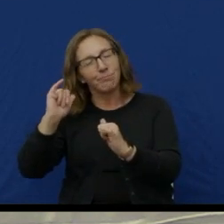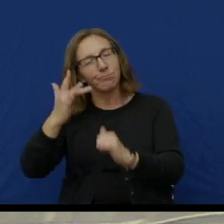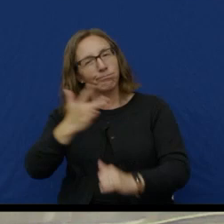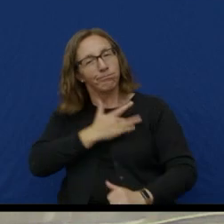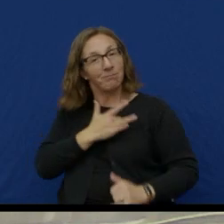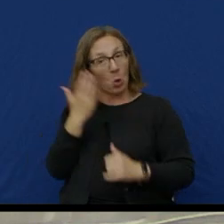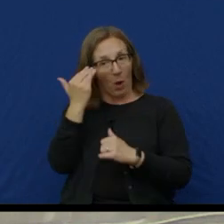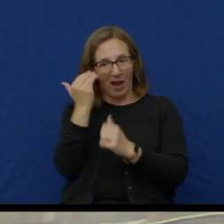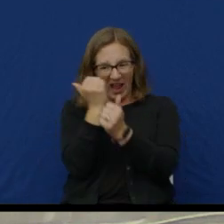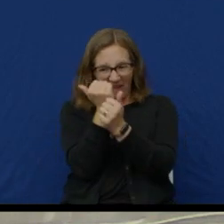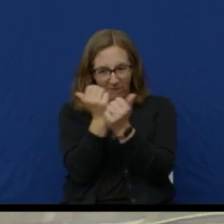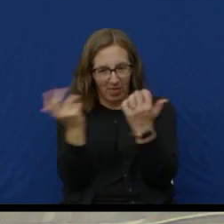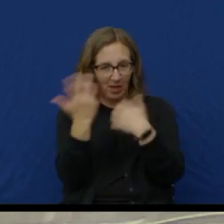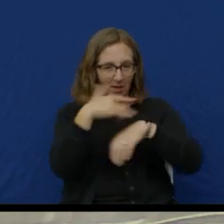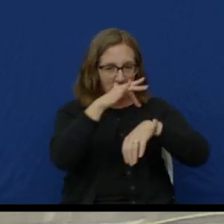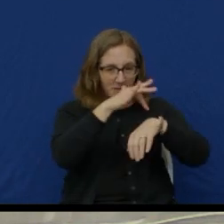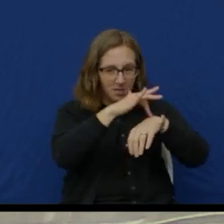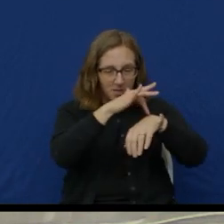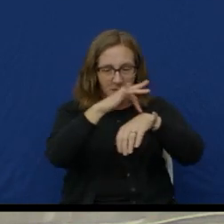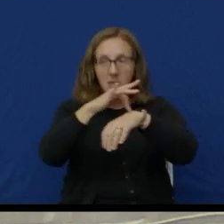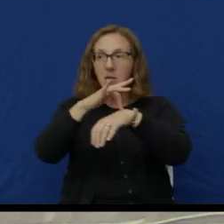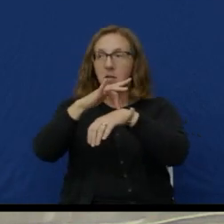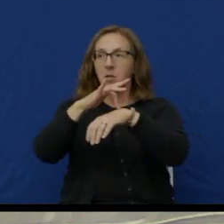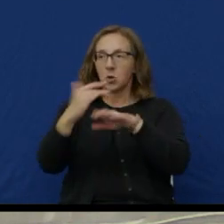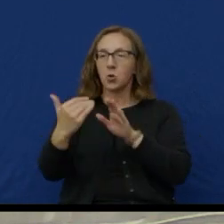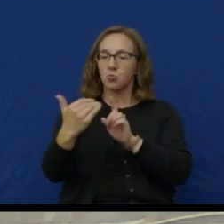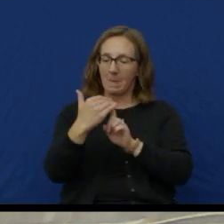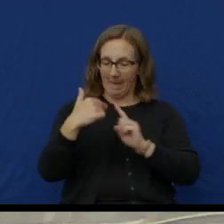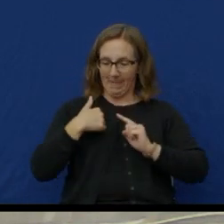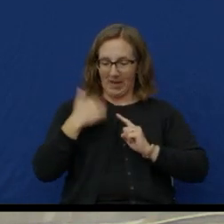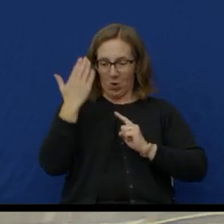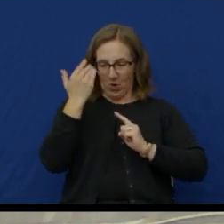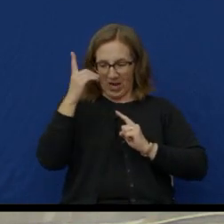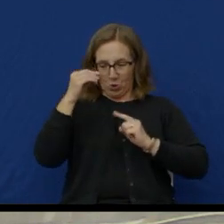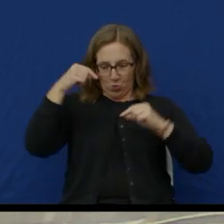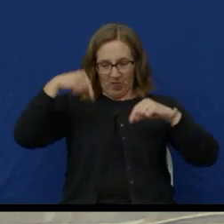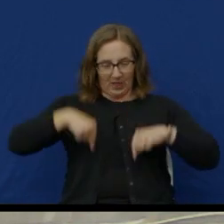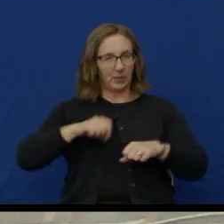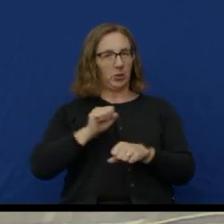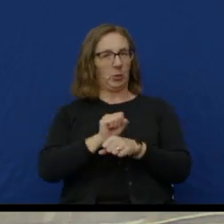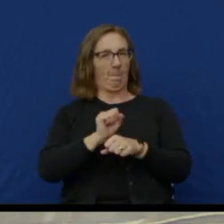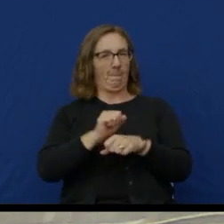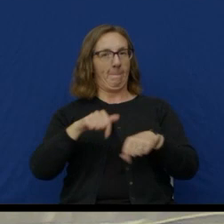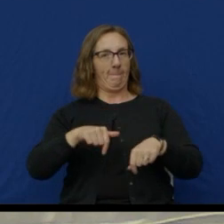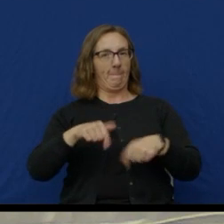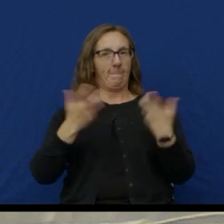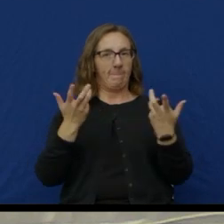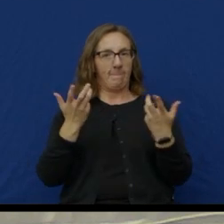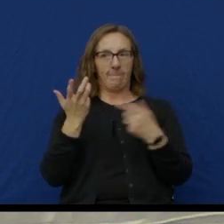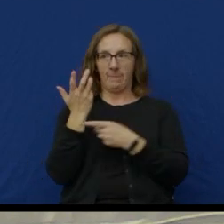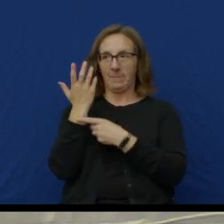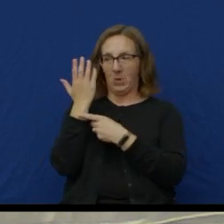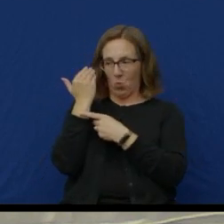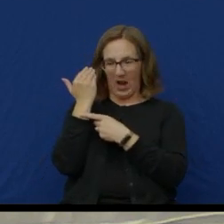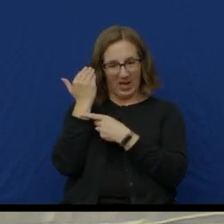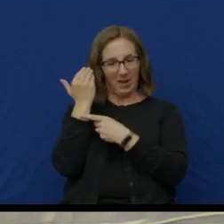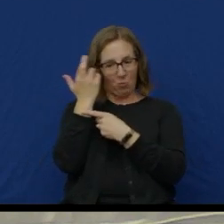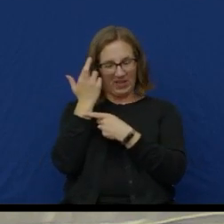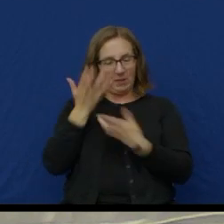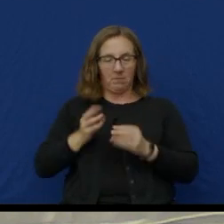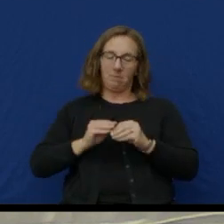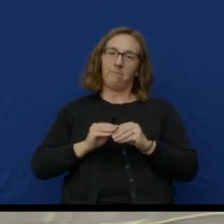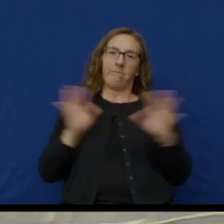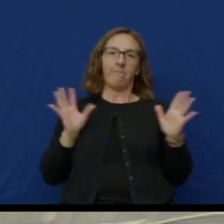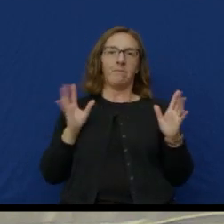single thing that I did in that school reminded me of why I'm doing what I'm doing now. The why was there. It's